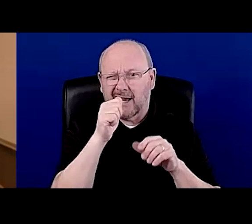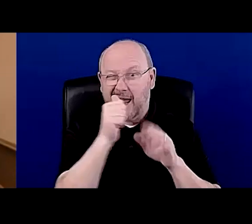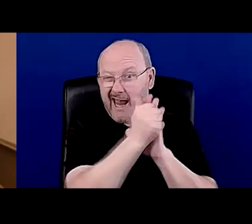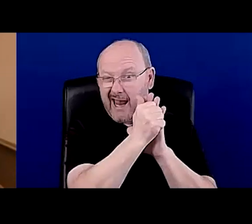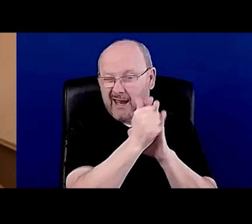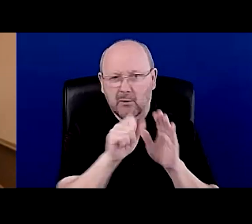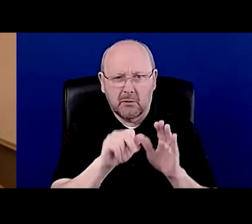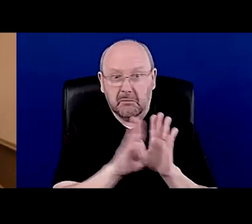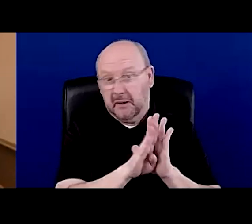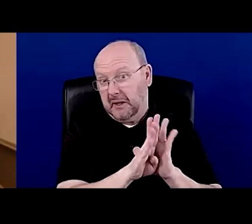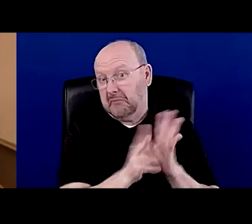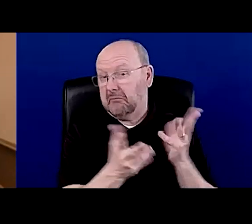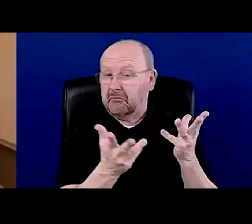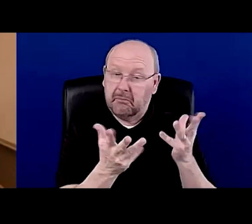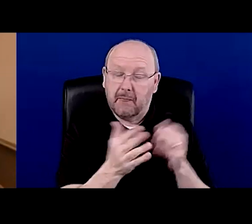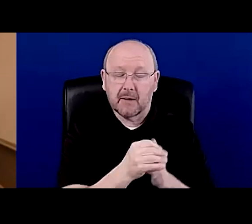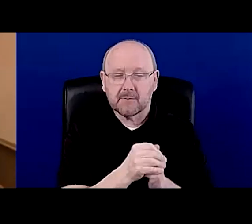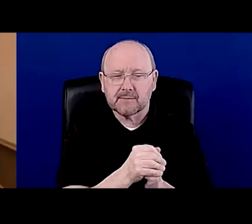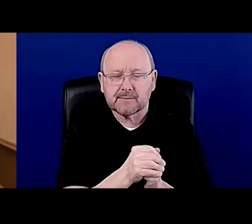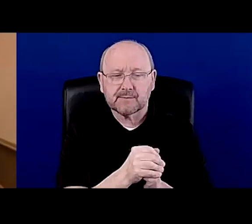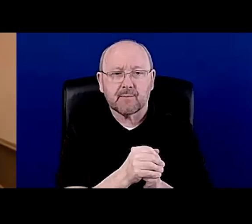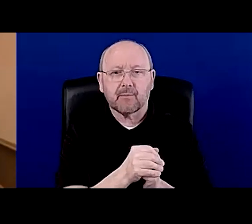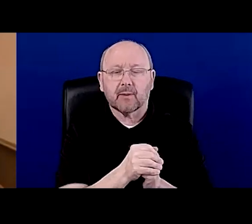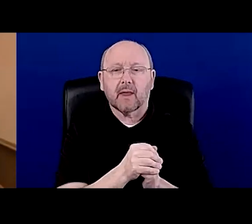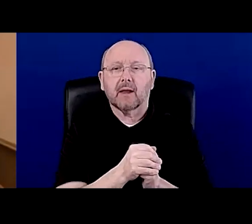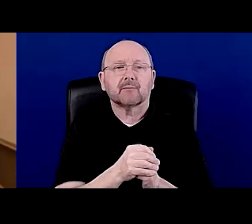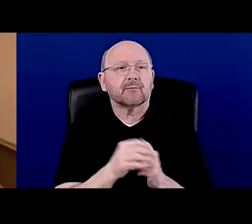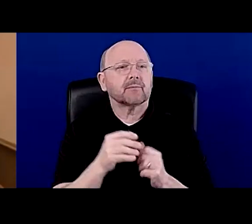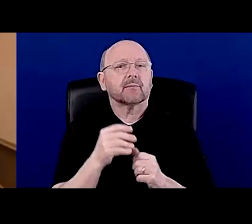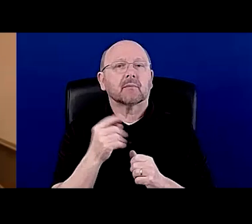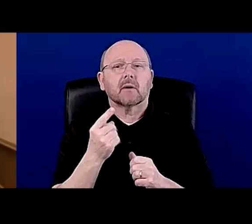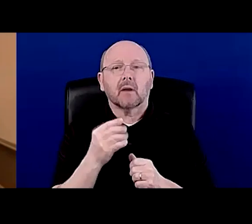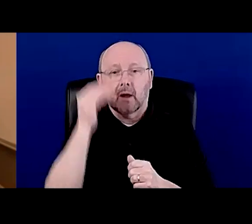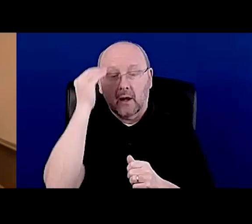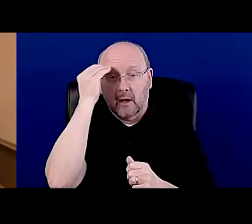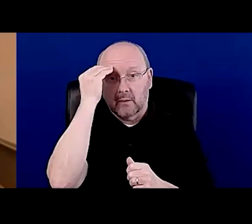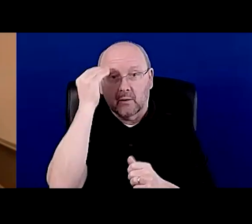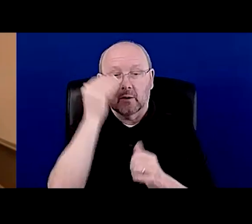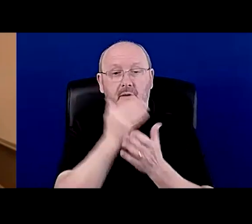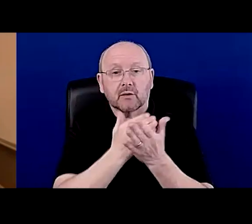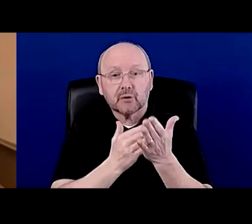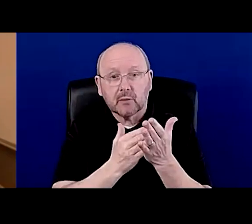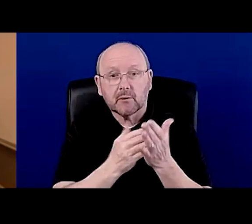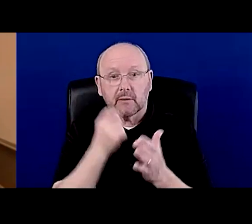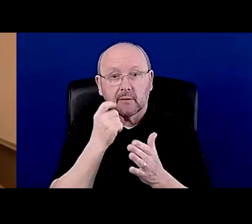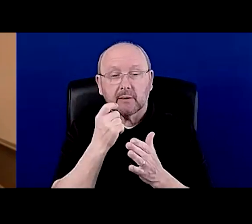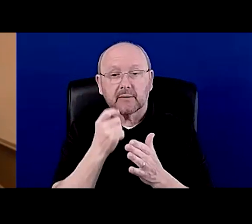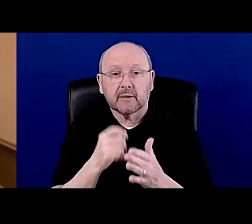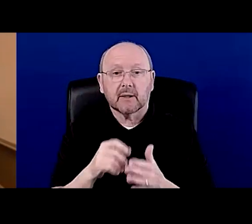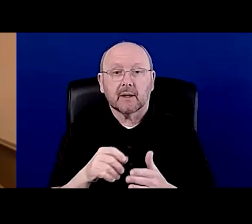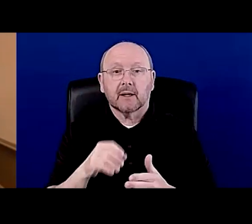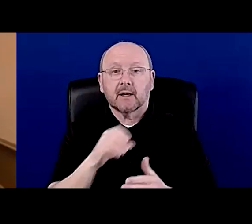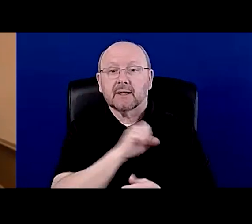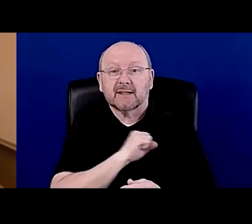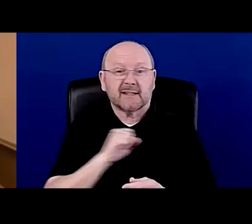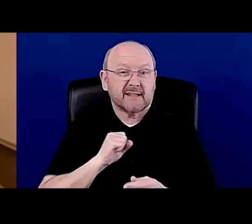is something, I see a few of you who probably were in the Senate meeting where I spoke up about this. We